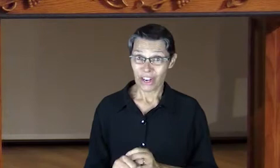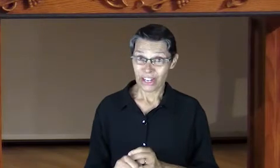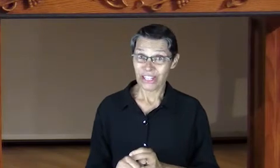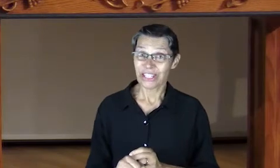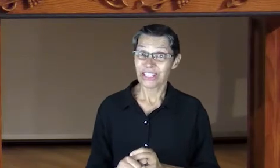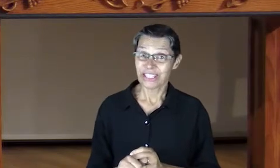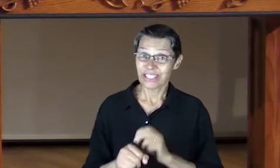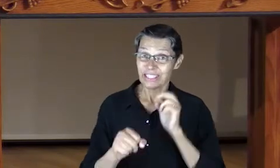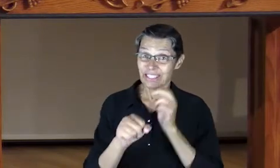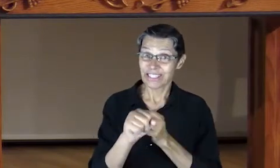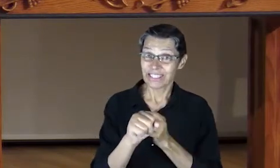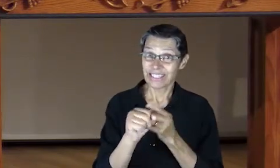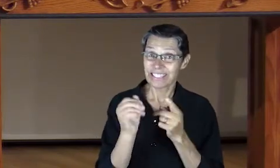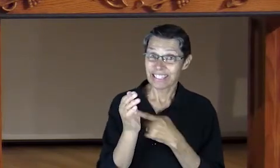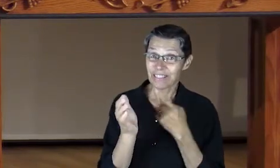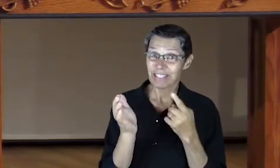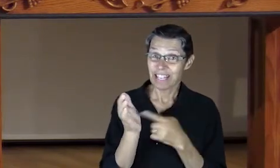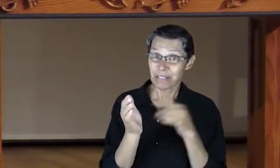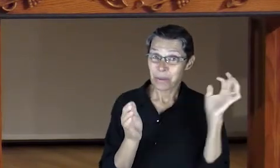It's hard sometimes.